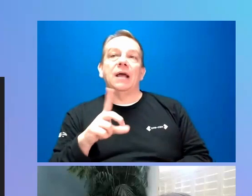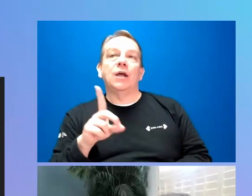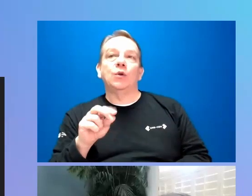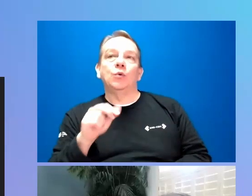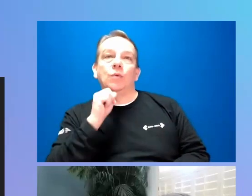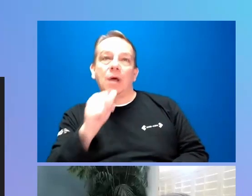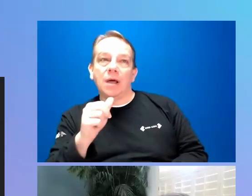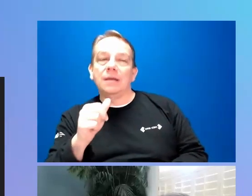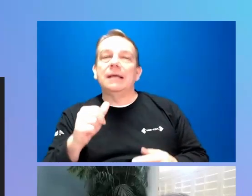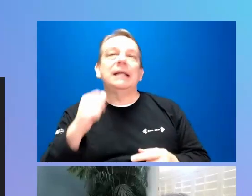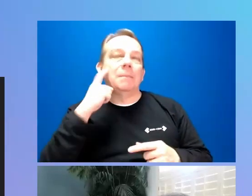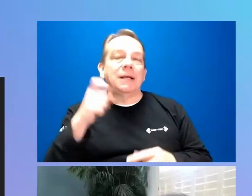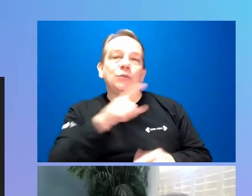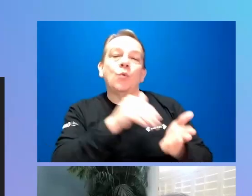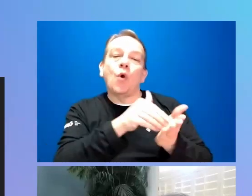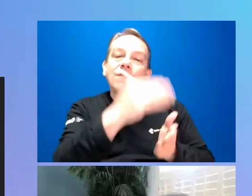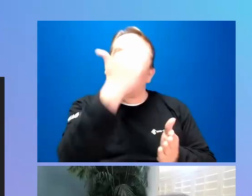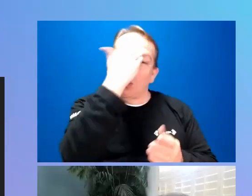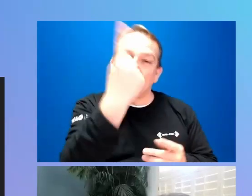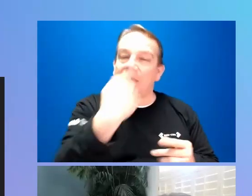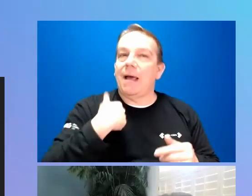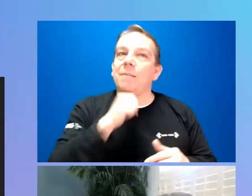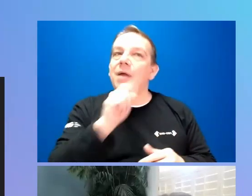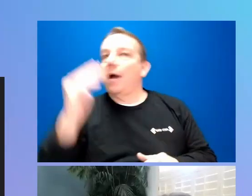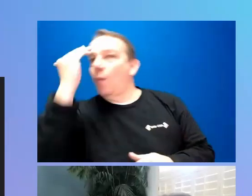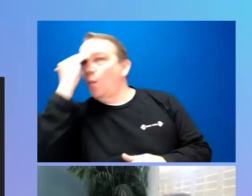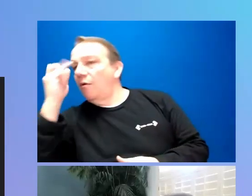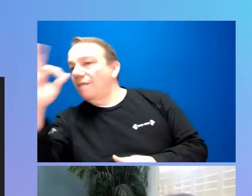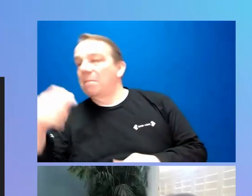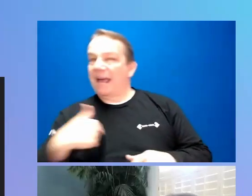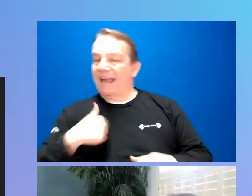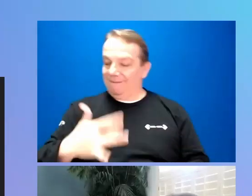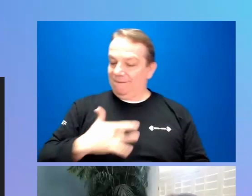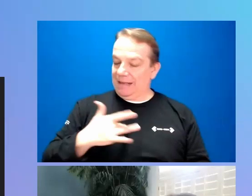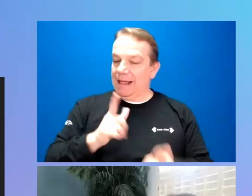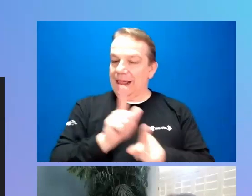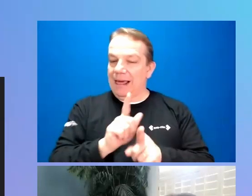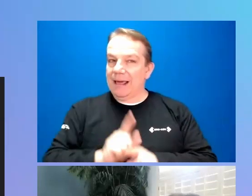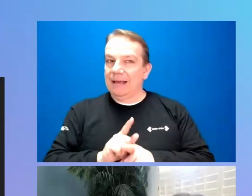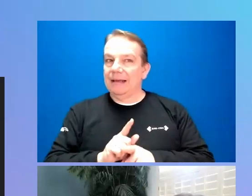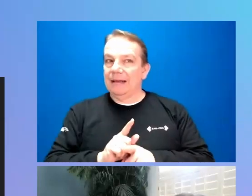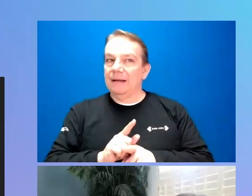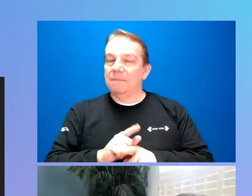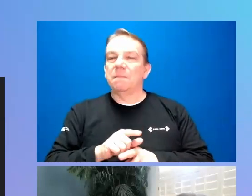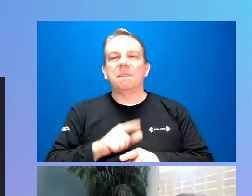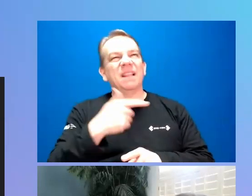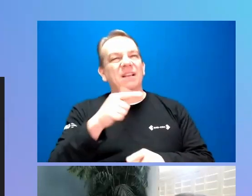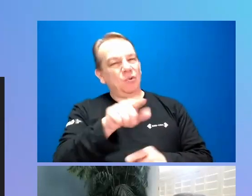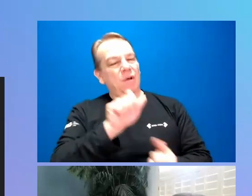I don't know. But I'll tell you on this, I feel like you're approaching this from a software